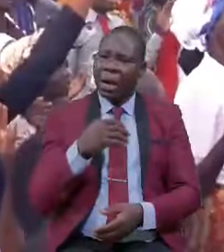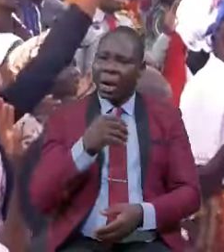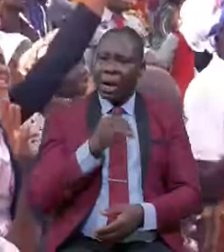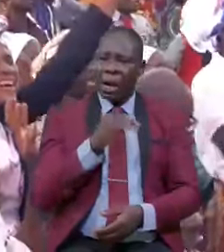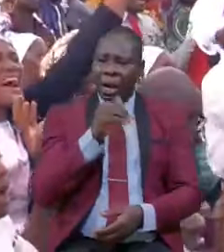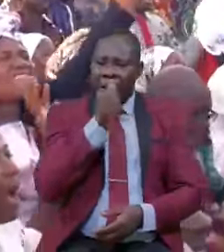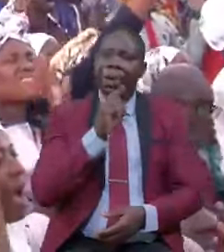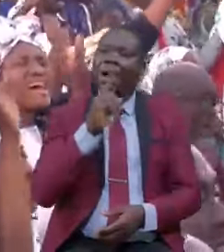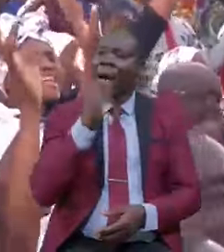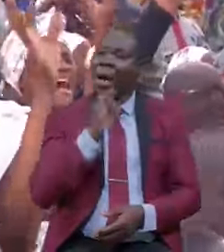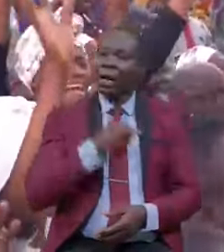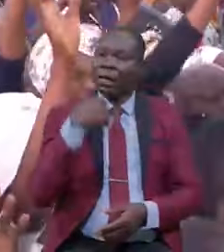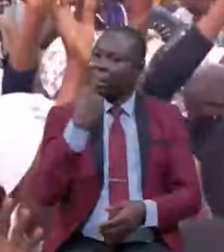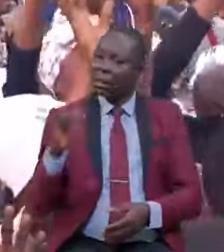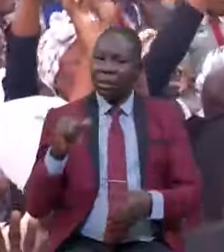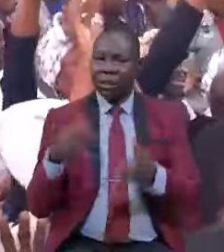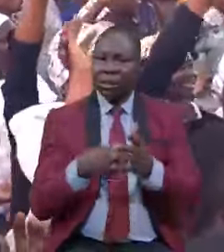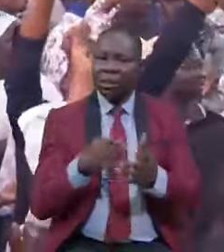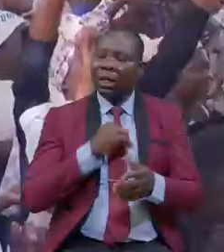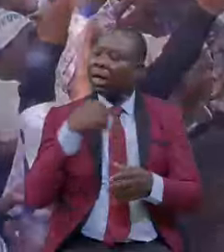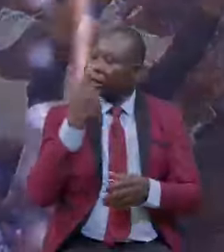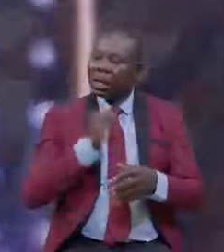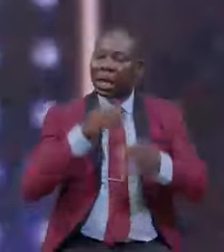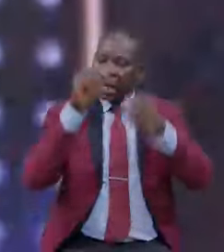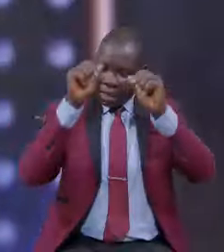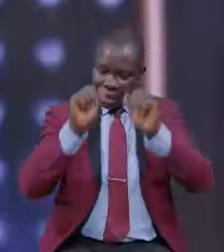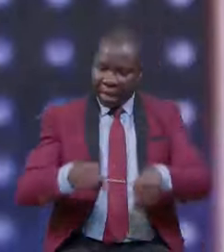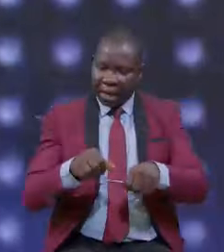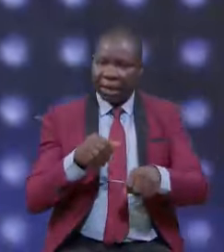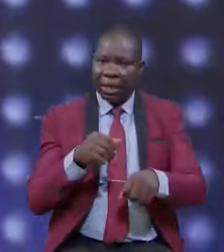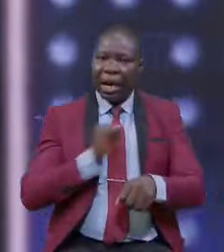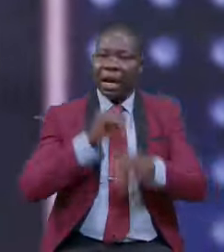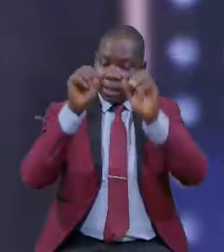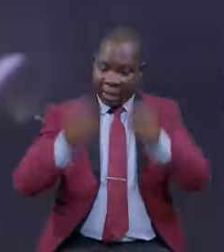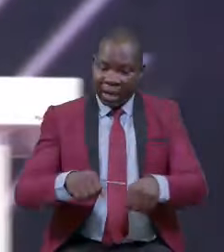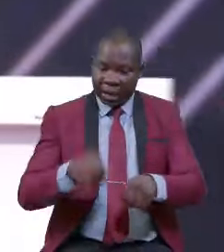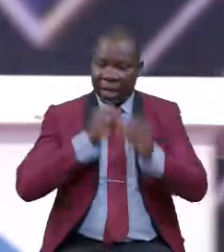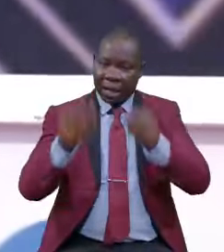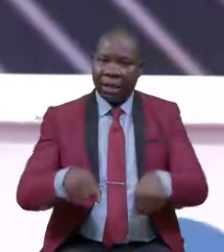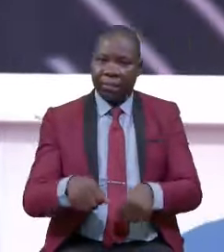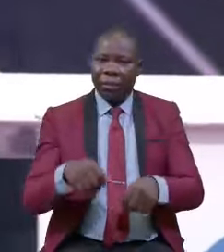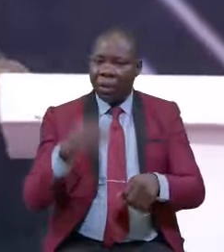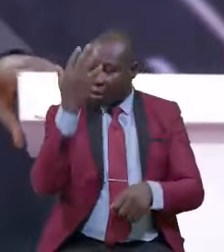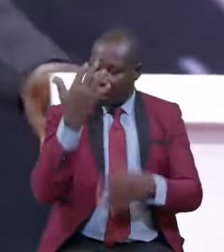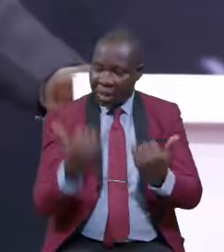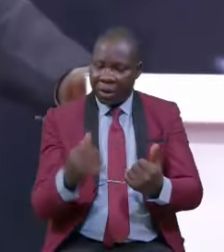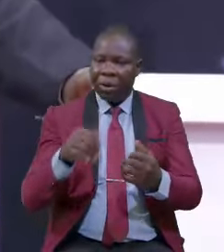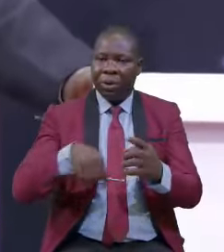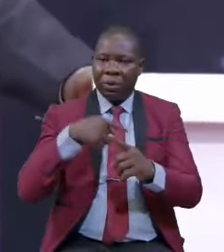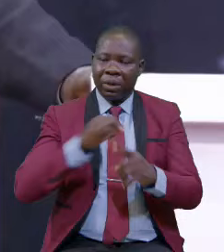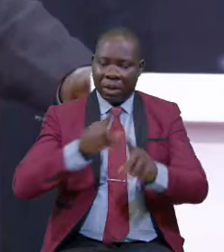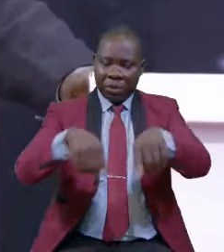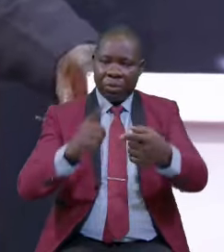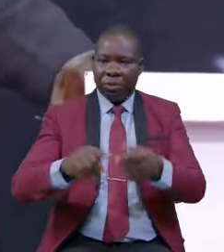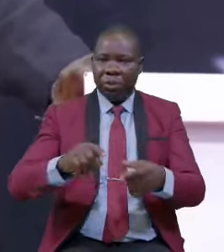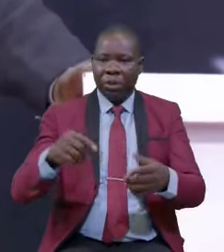I can. That's why now I go to this place, demon, disease, whatever,